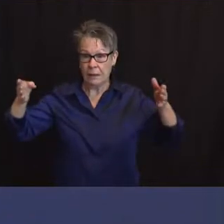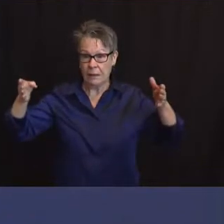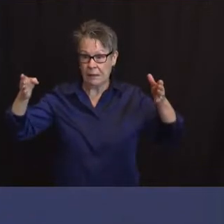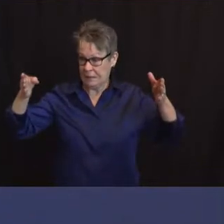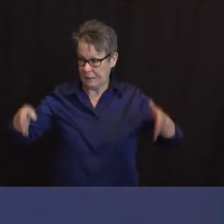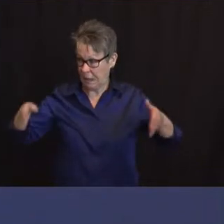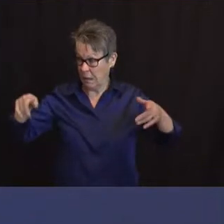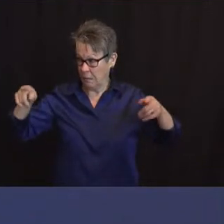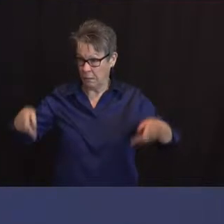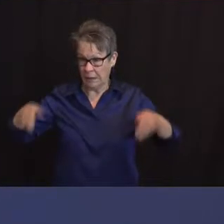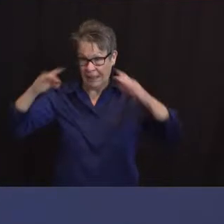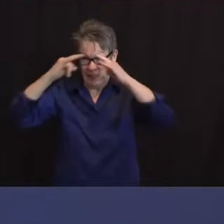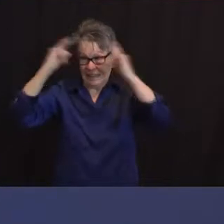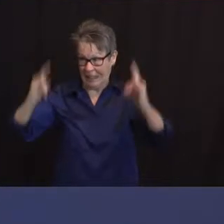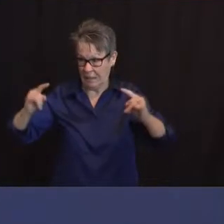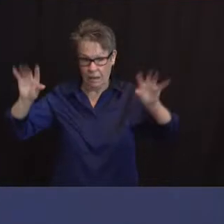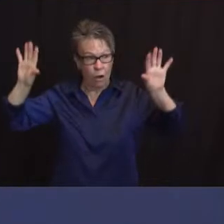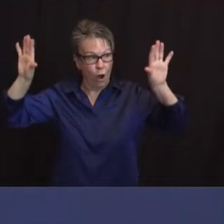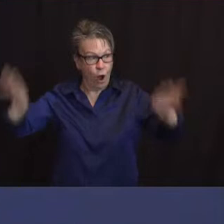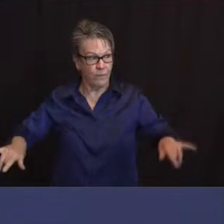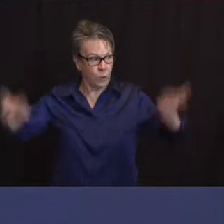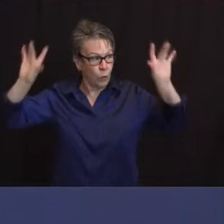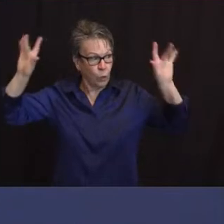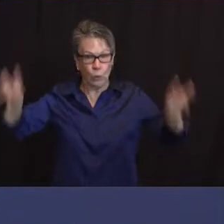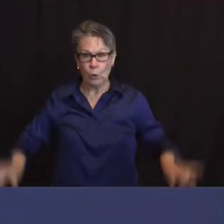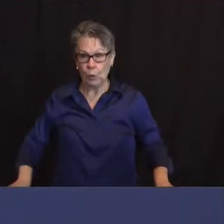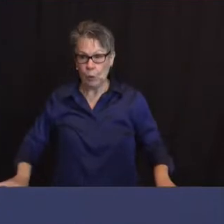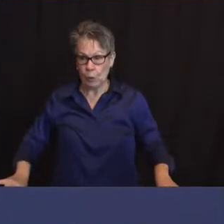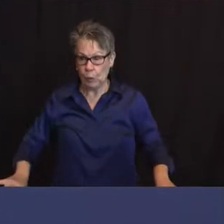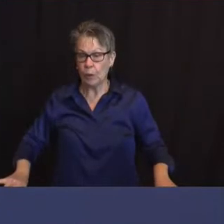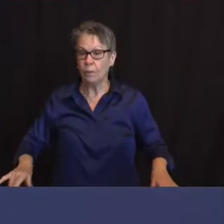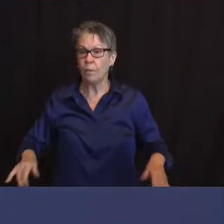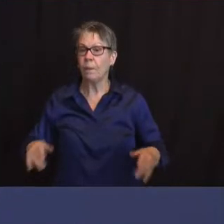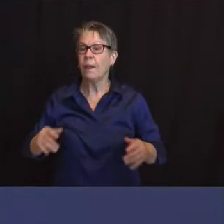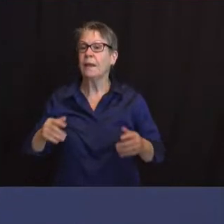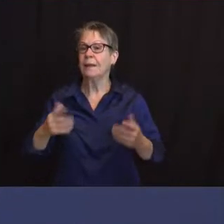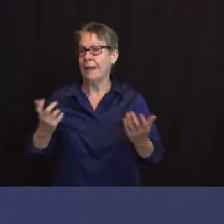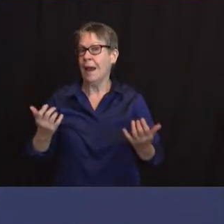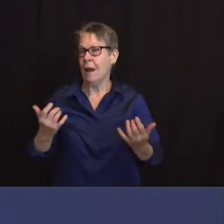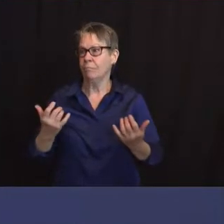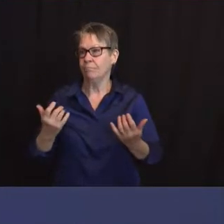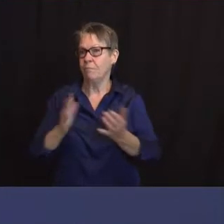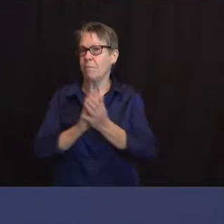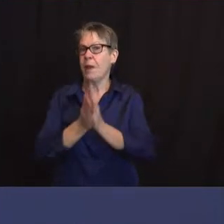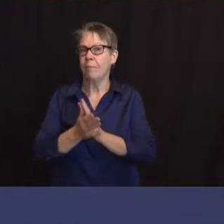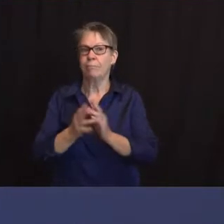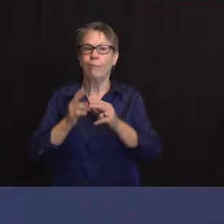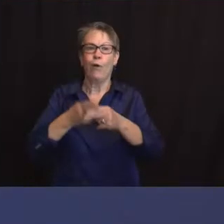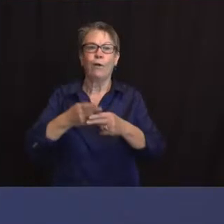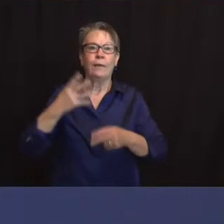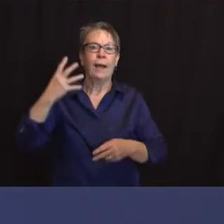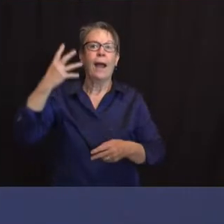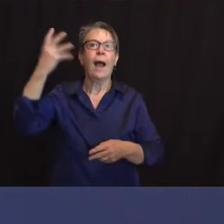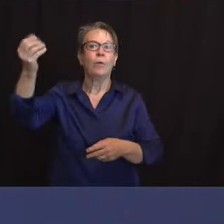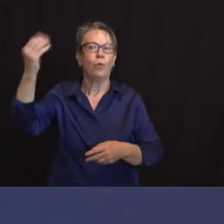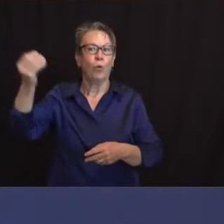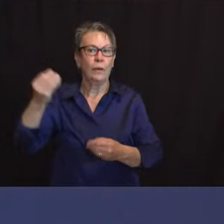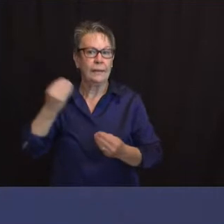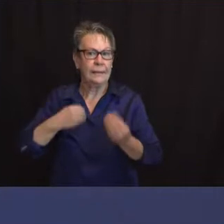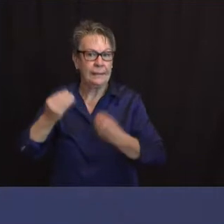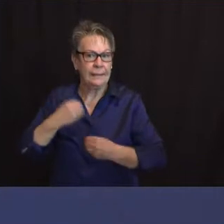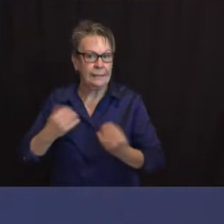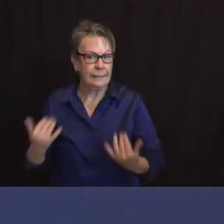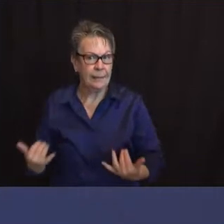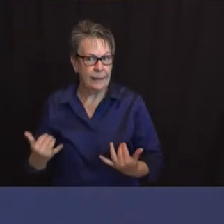being counted as outdoor dining, and a lot more people just literally outside, and that's what we desperately need. And then you